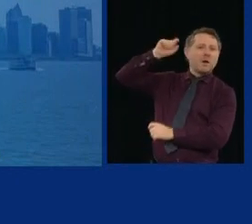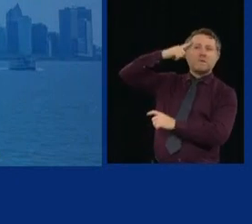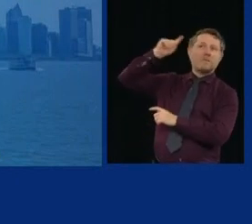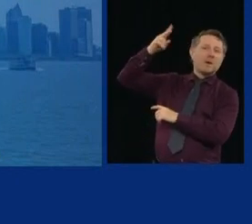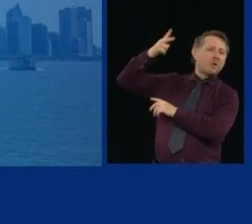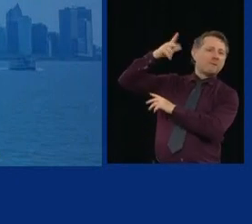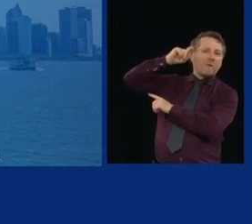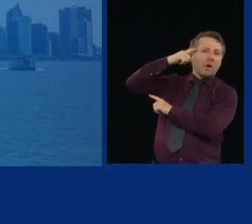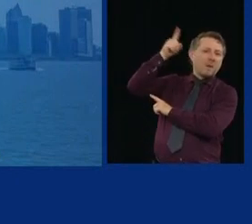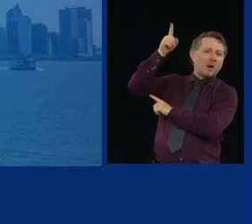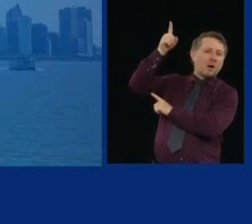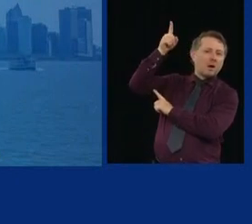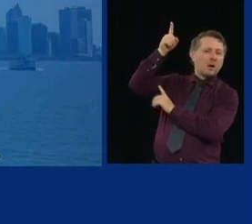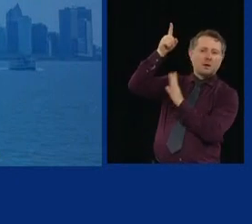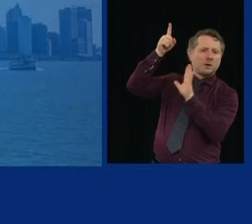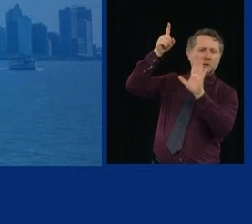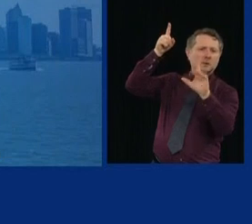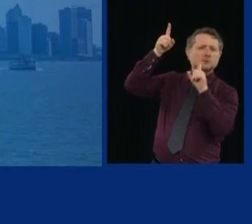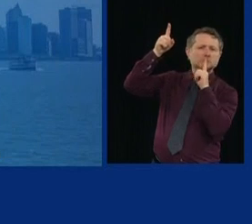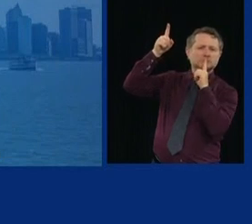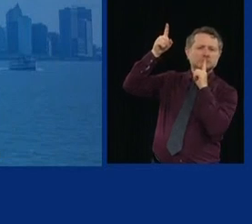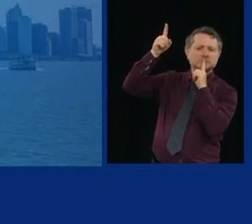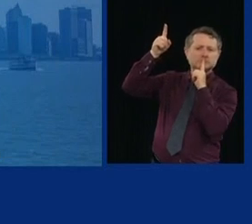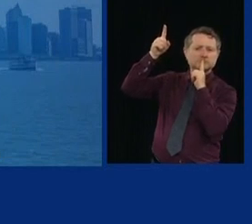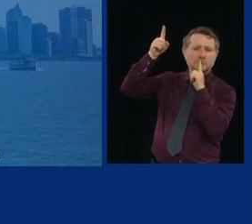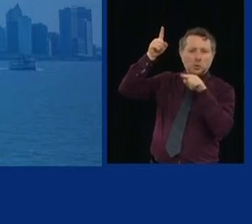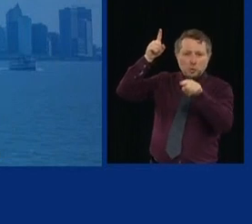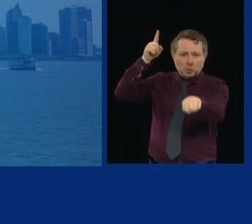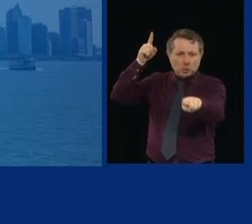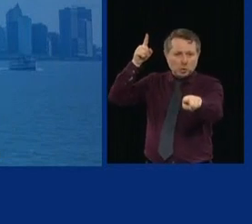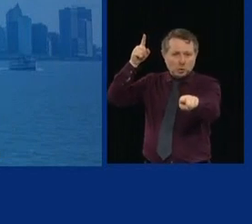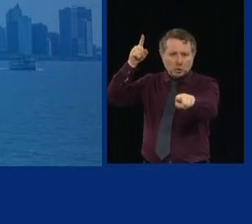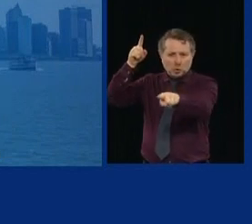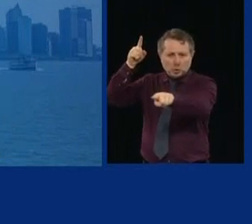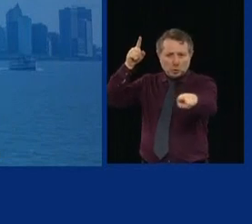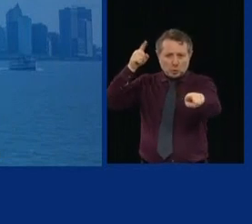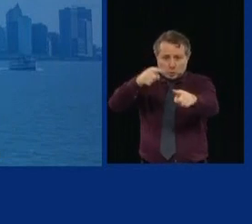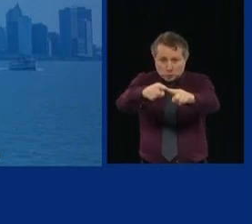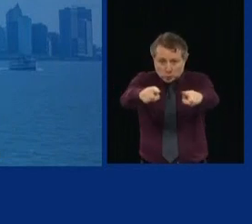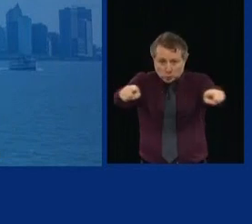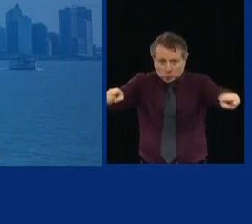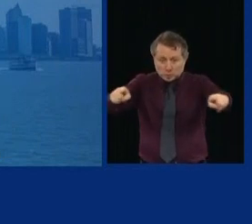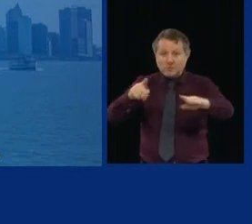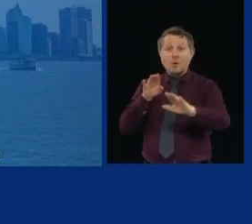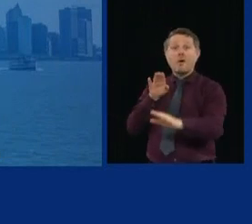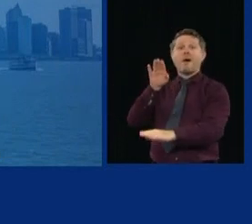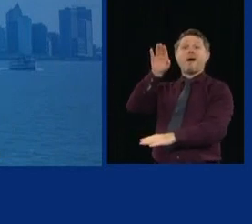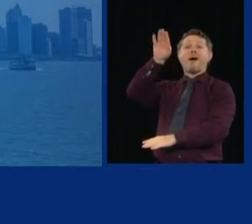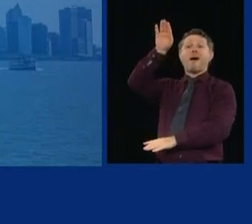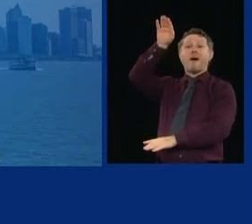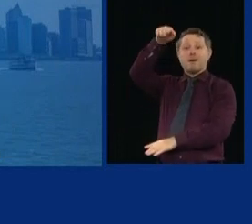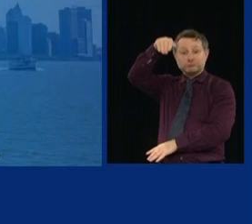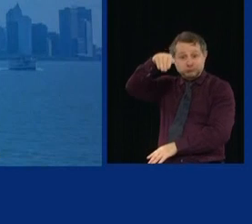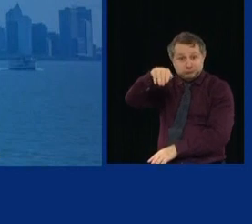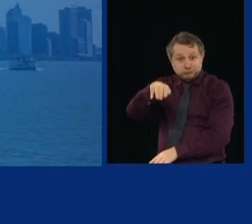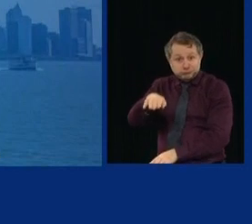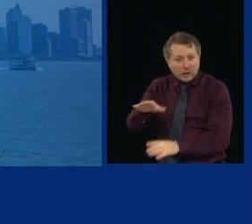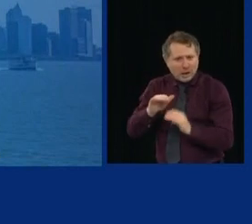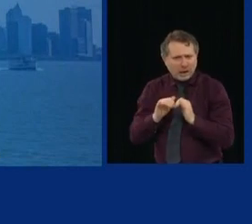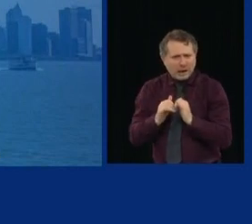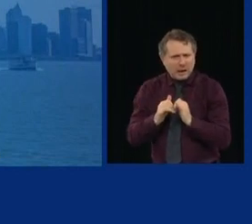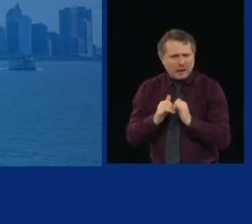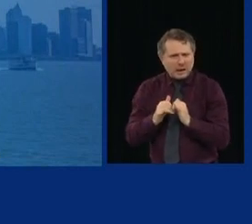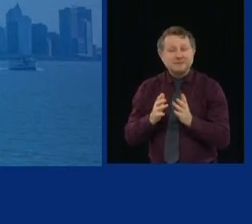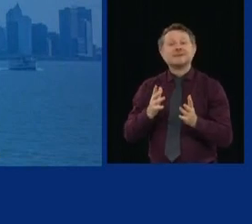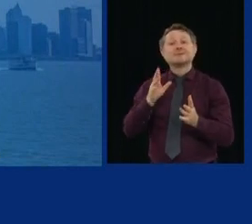have decided to do in this situation. How did we bend that curve? When they write the history books, they're going to write about how New